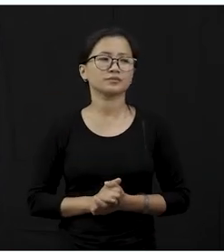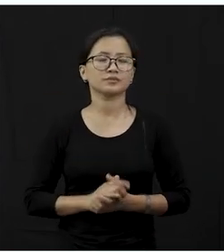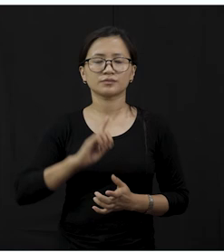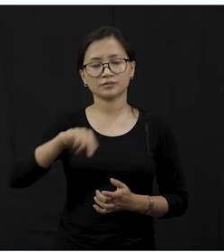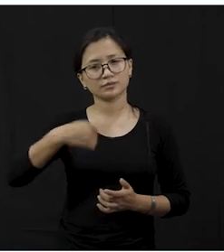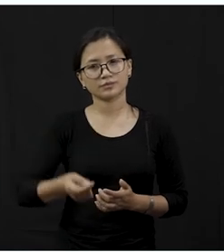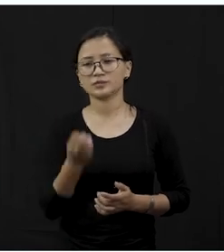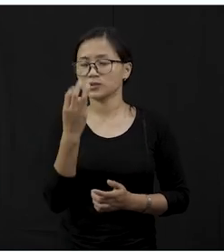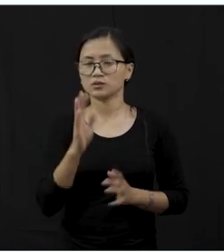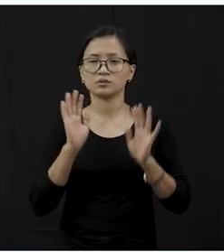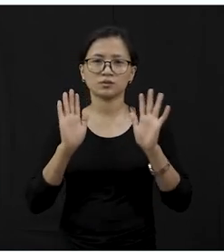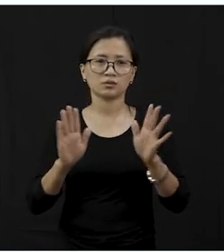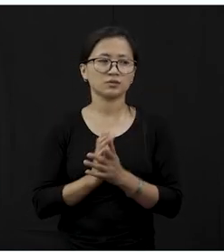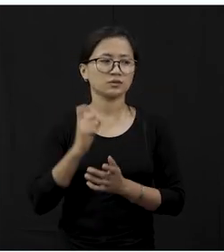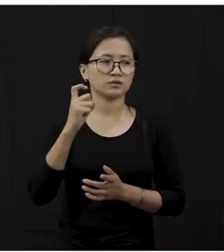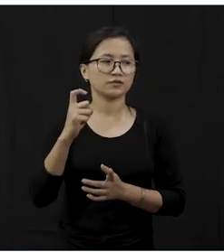The next number you have